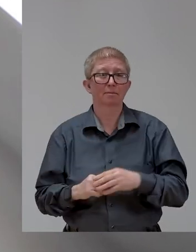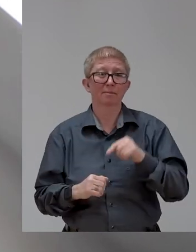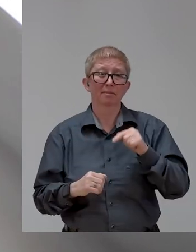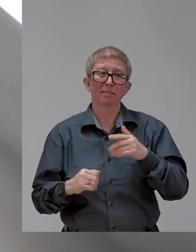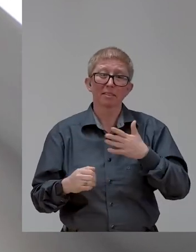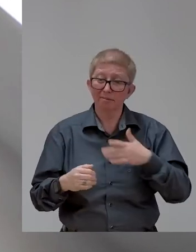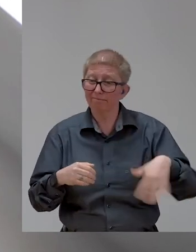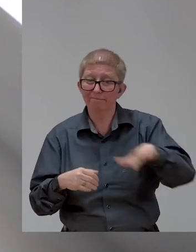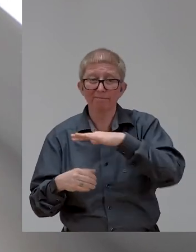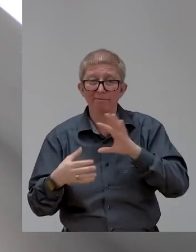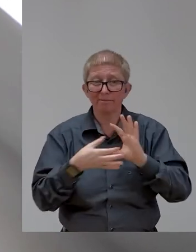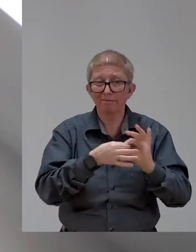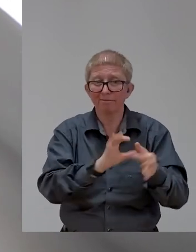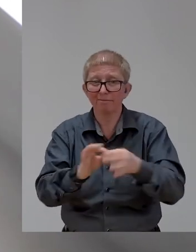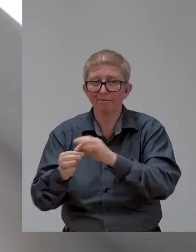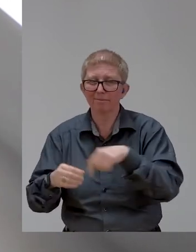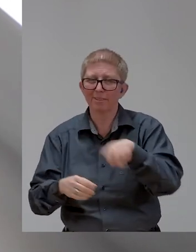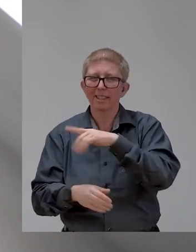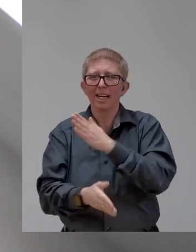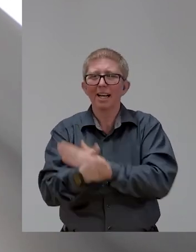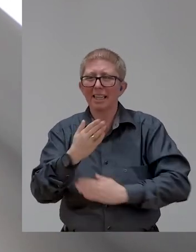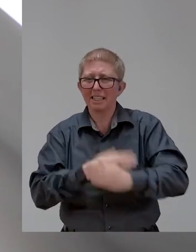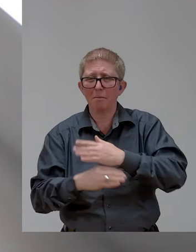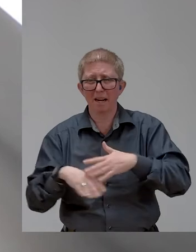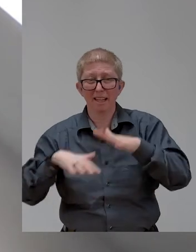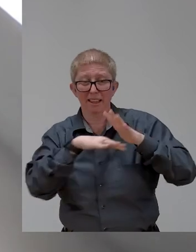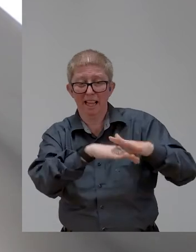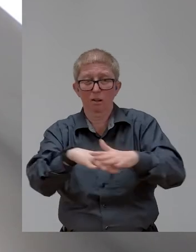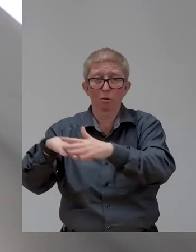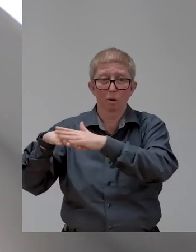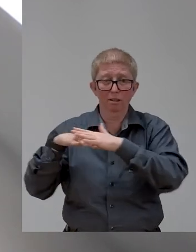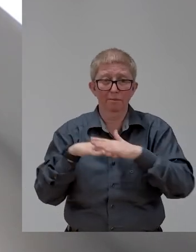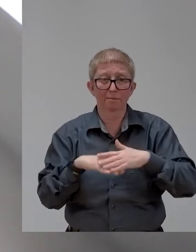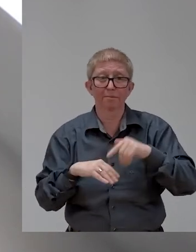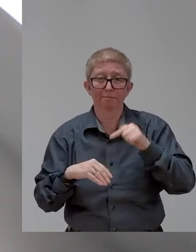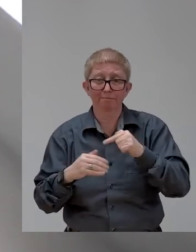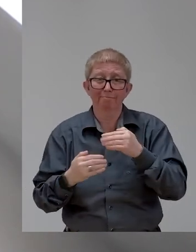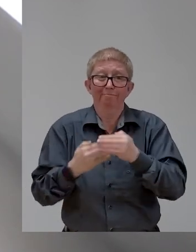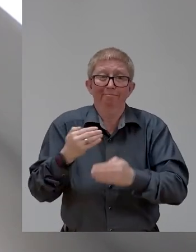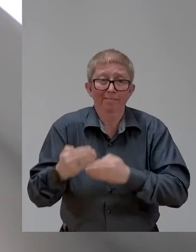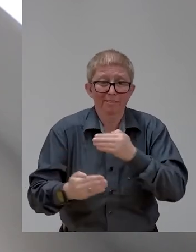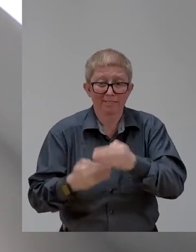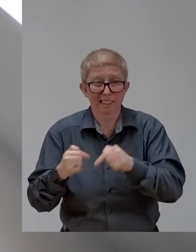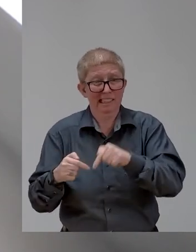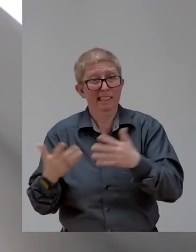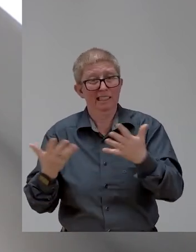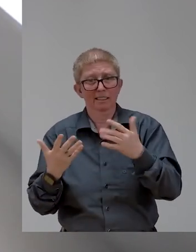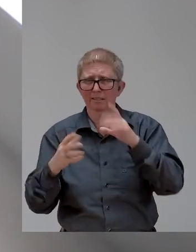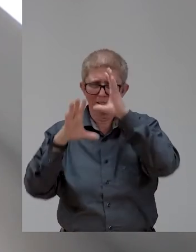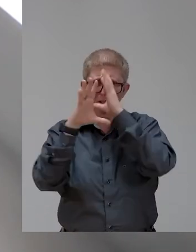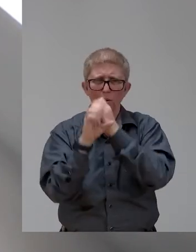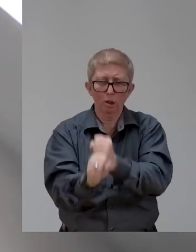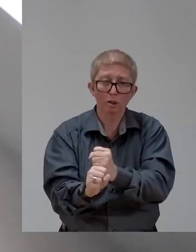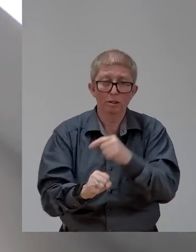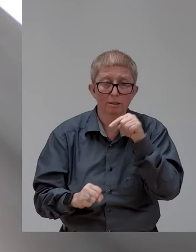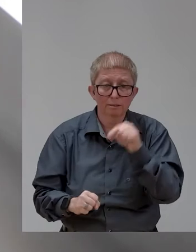that disability thematic network. And members of our disability thematic network really focus on supporting their grantees